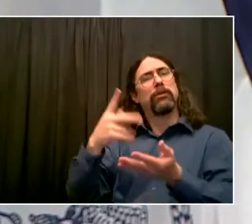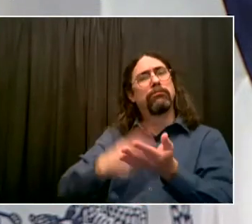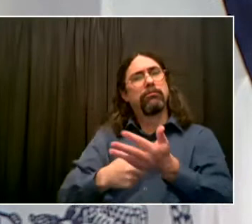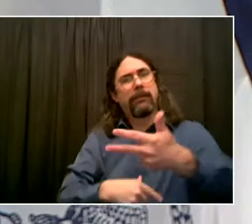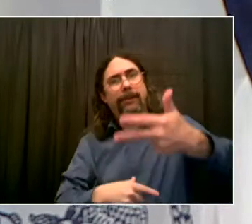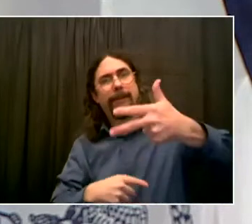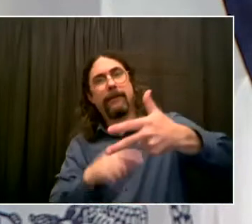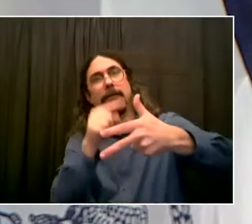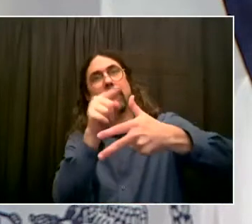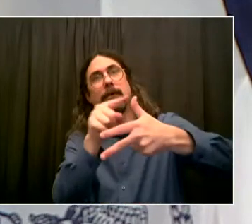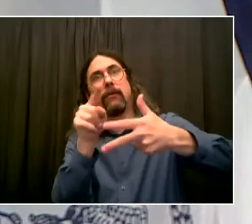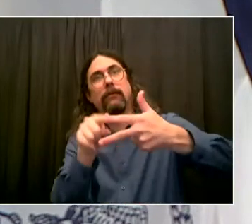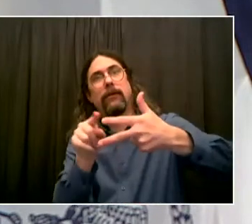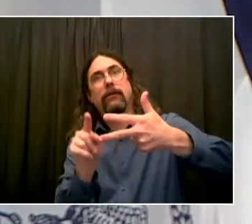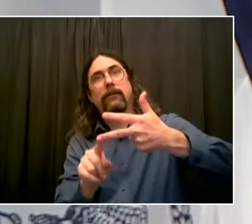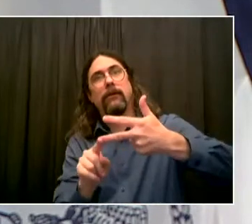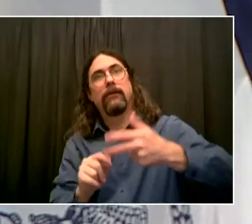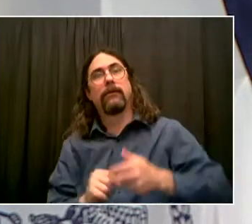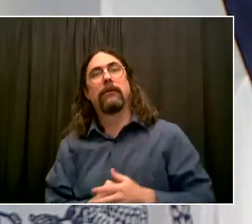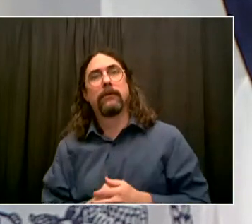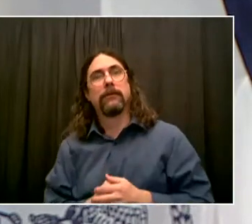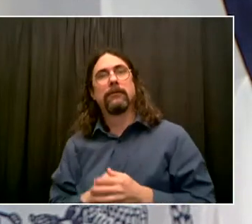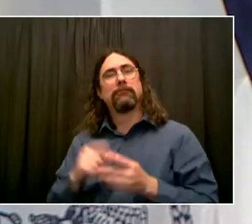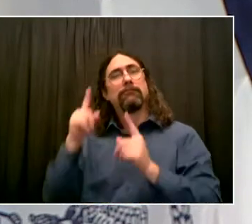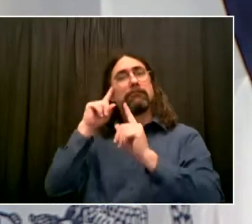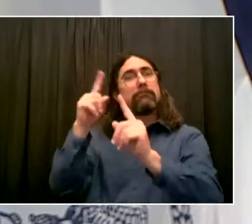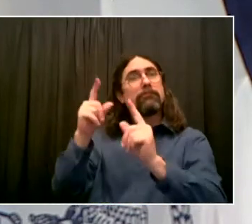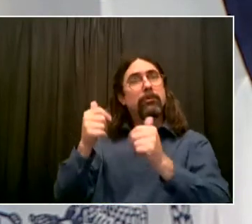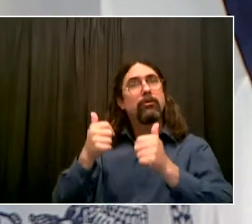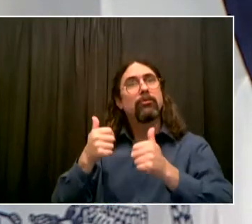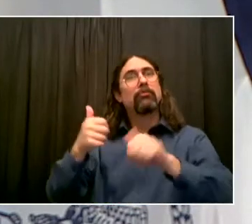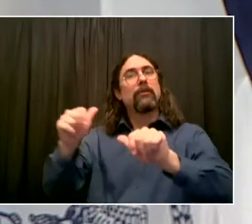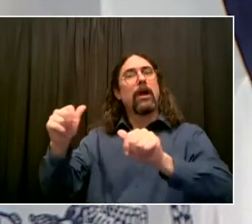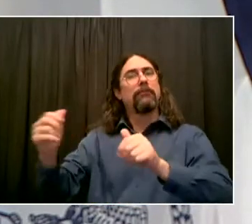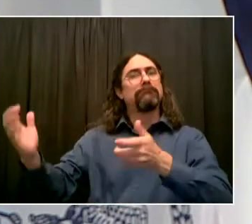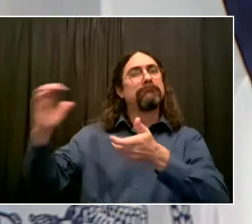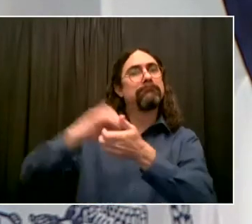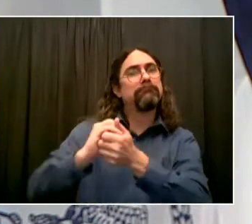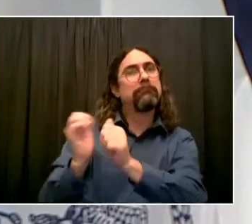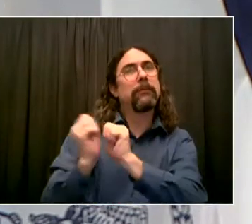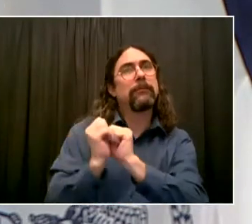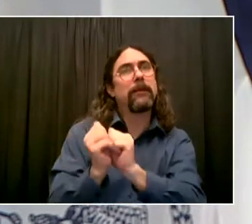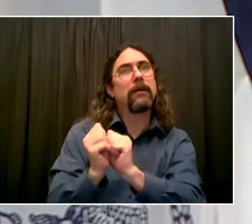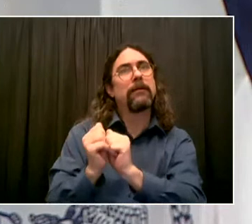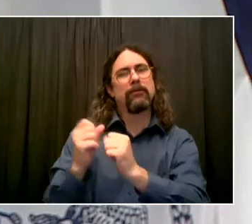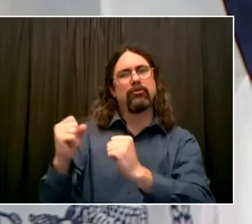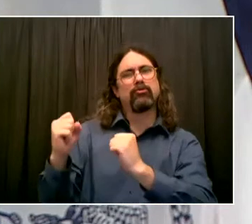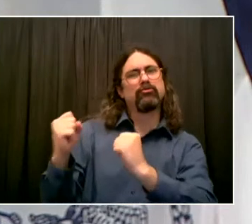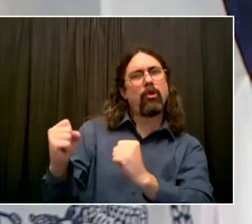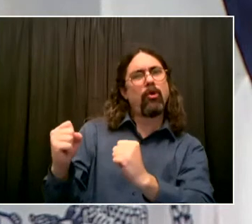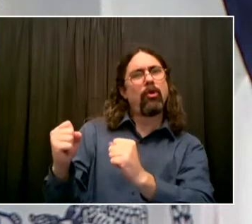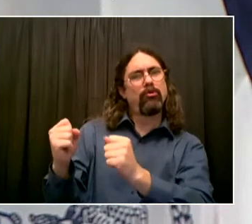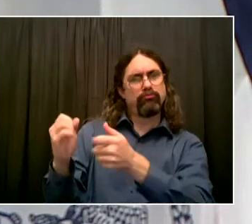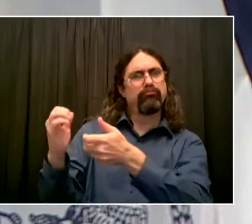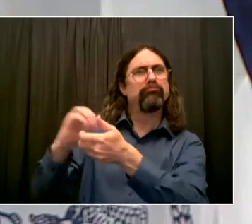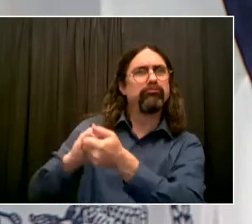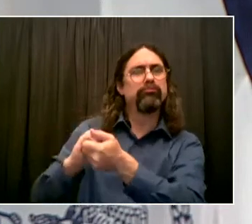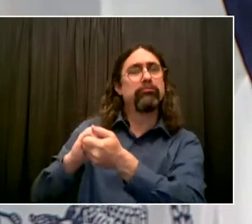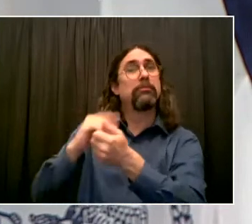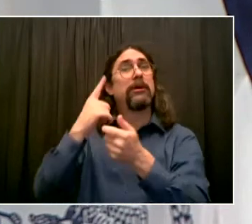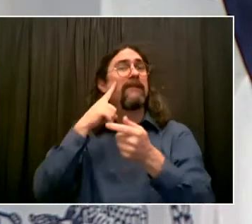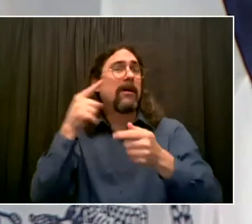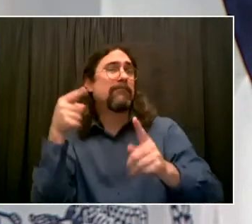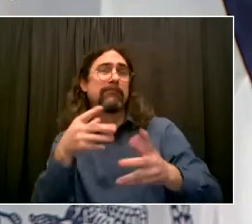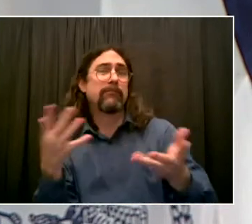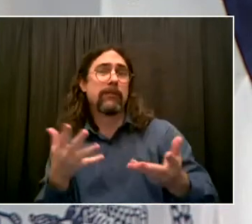talked about, we've had a very strong partnership with the city of San Juan in terms of emergency management. And we had a discussion about